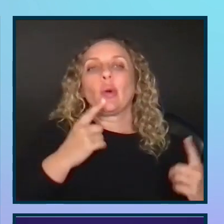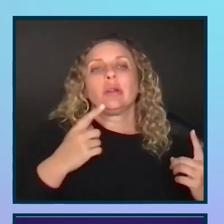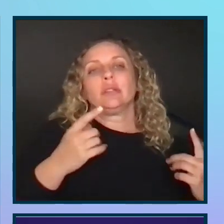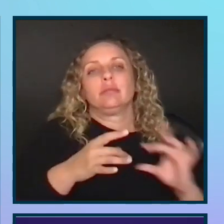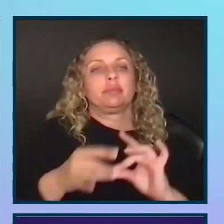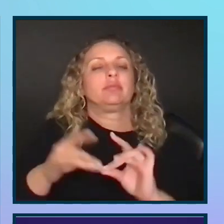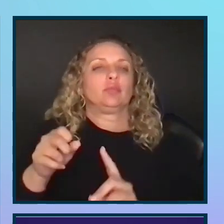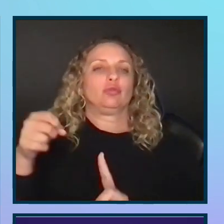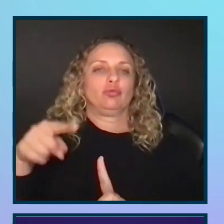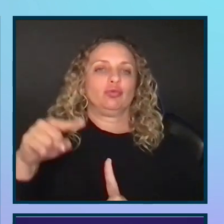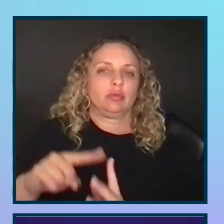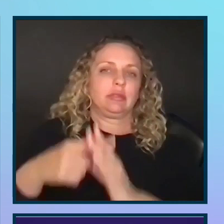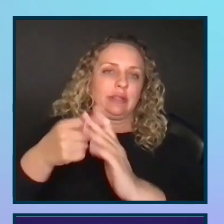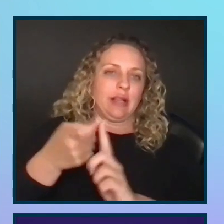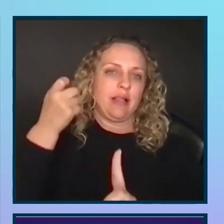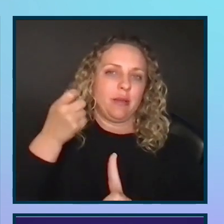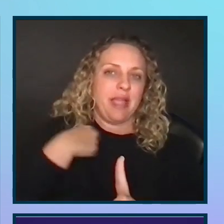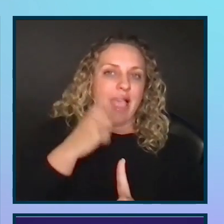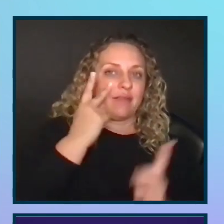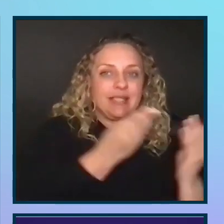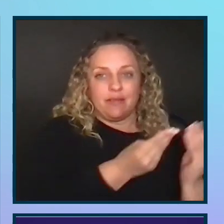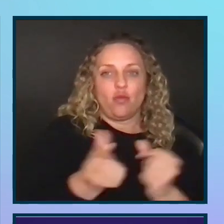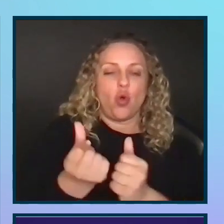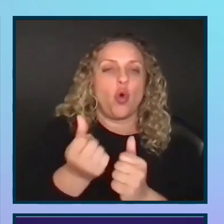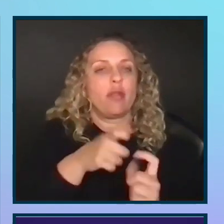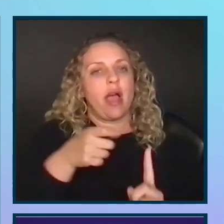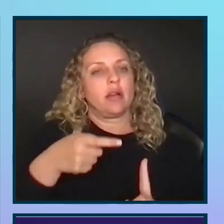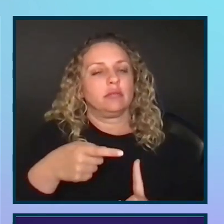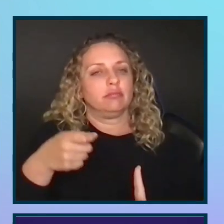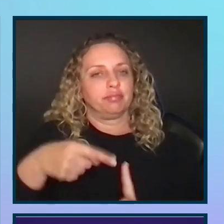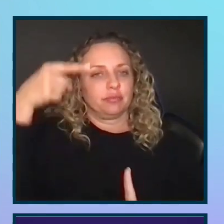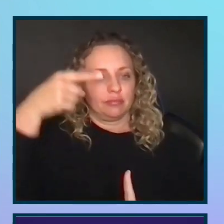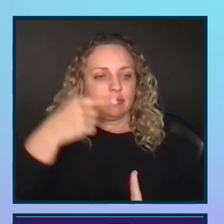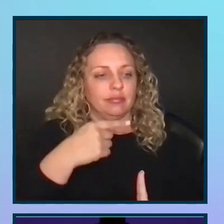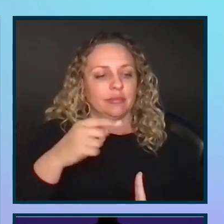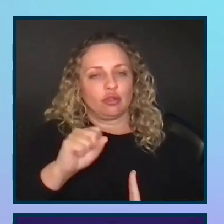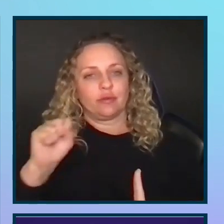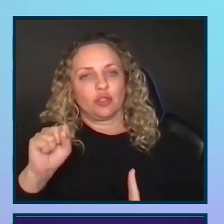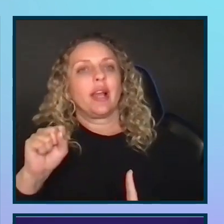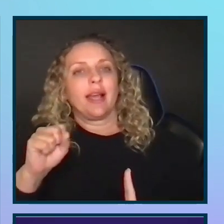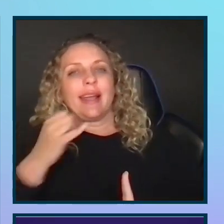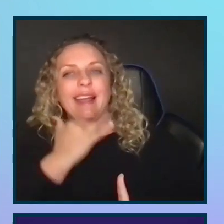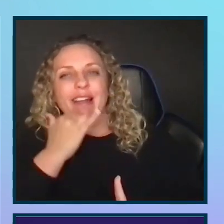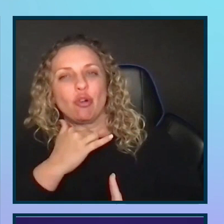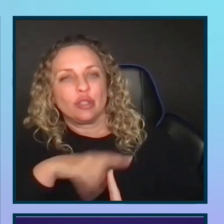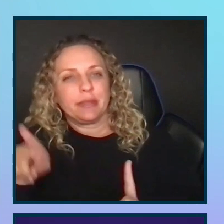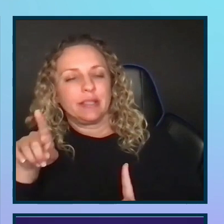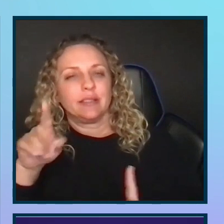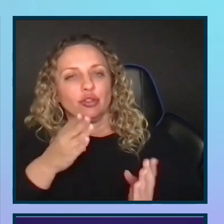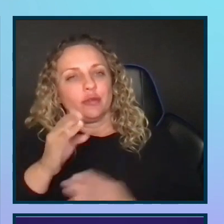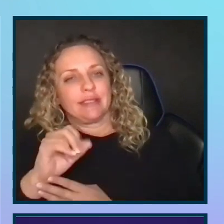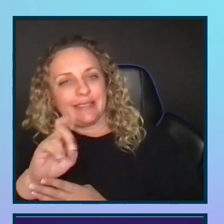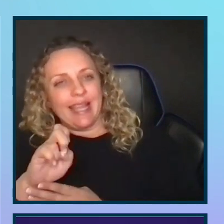than I have seen flows that trigger server-side errors, or they tried to do this before I stopped it, but they tried to